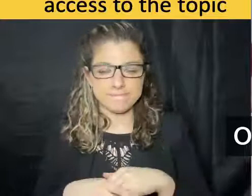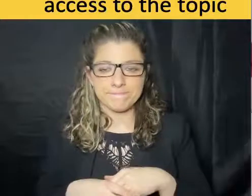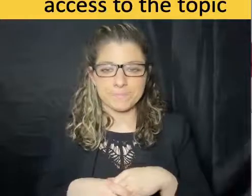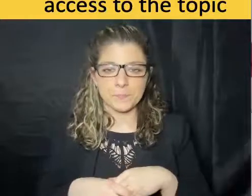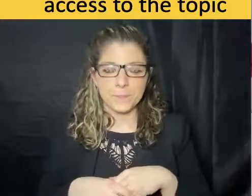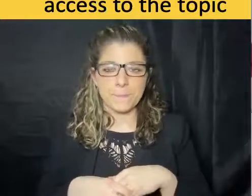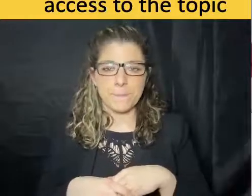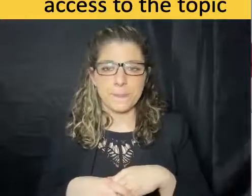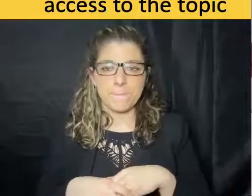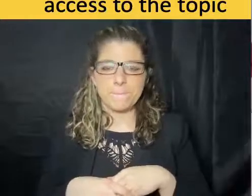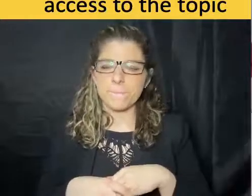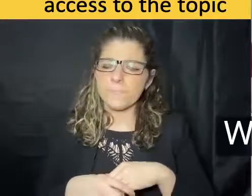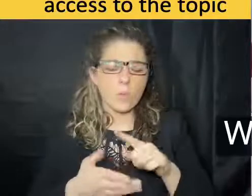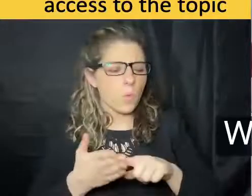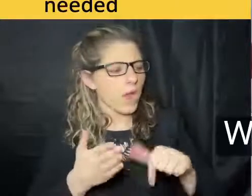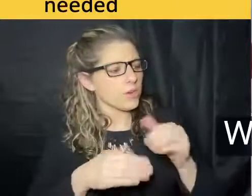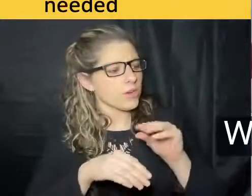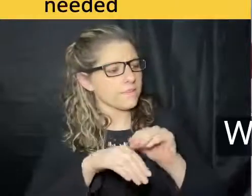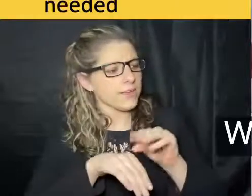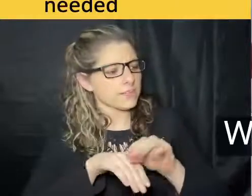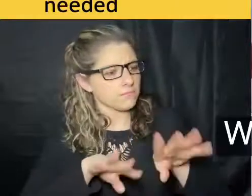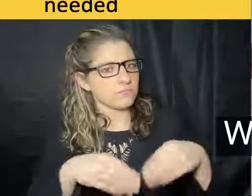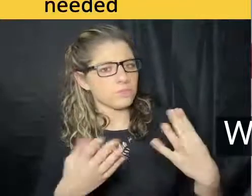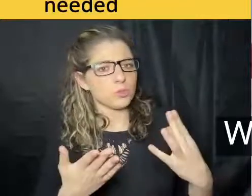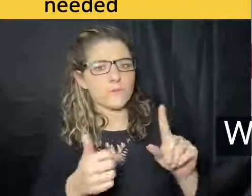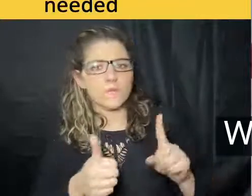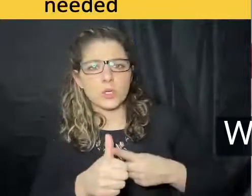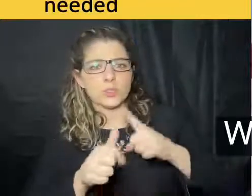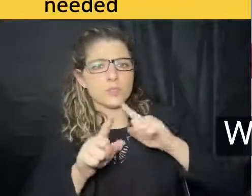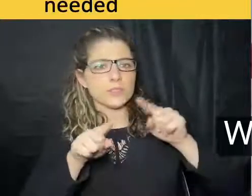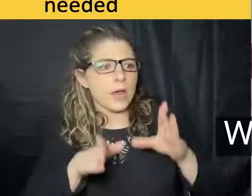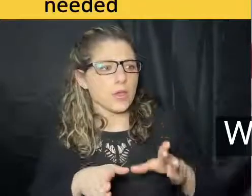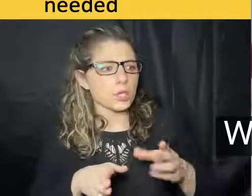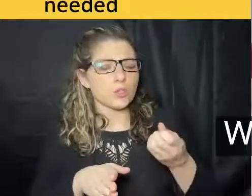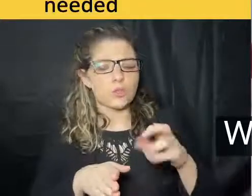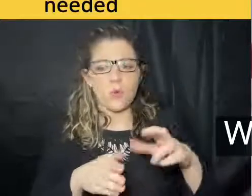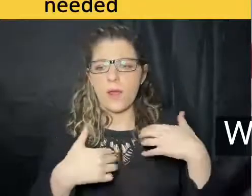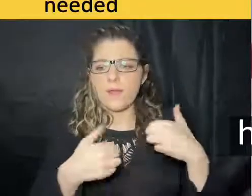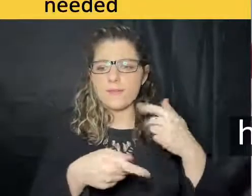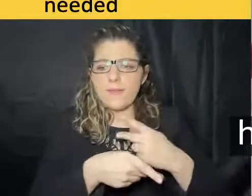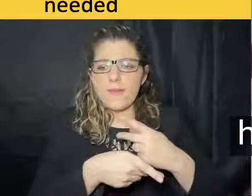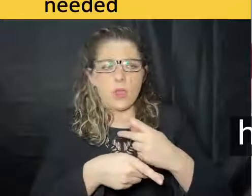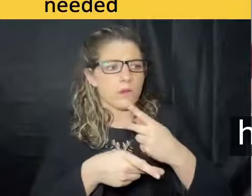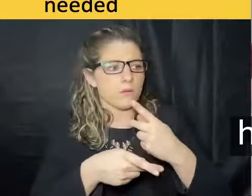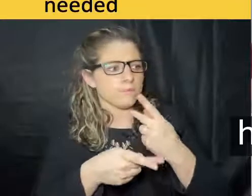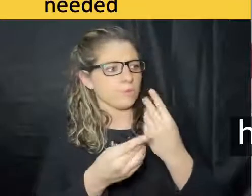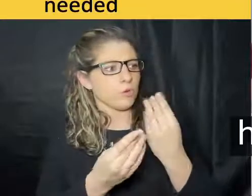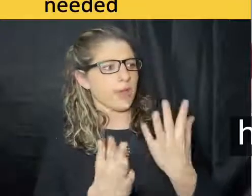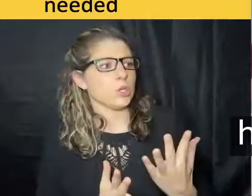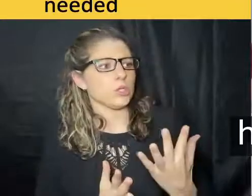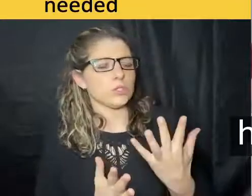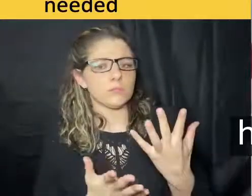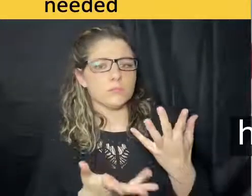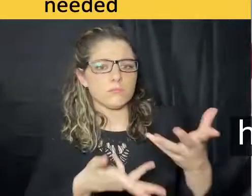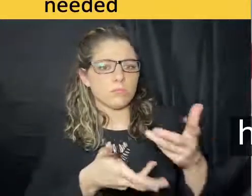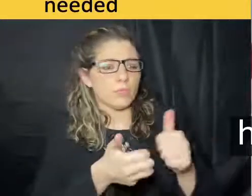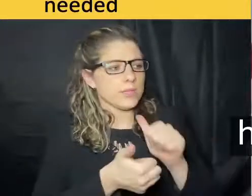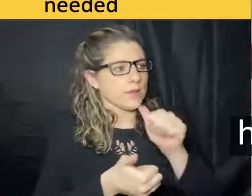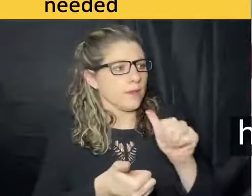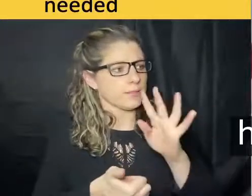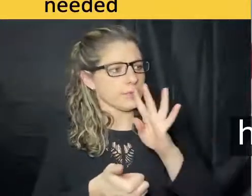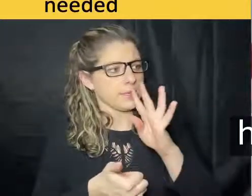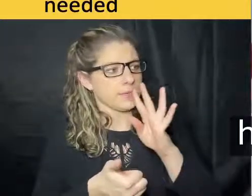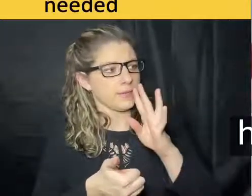fast. What other advice would you give to first responders or healthcare providers interacting